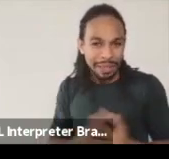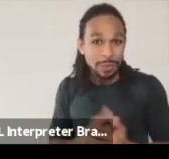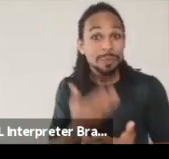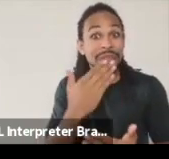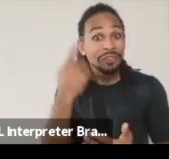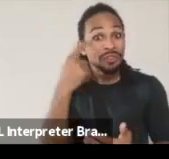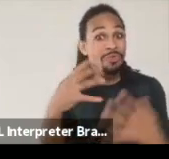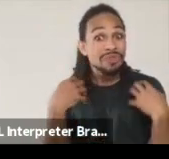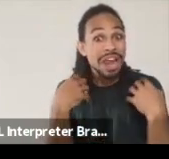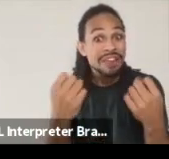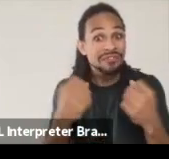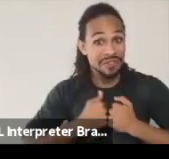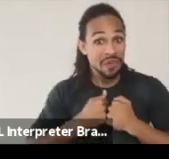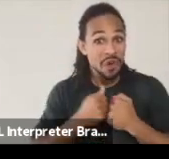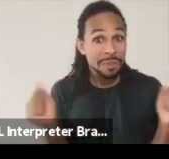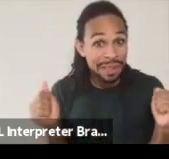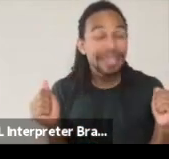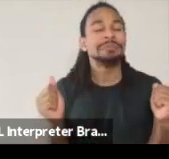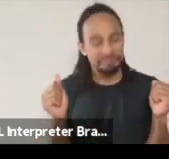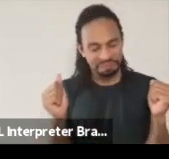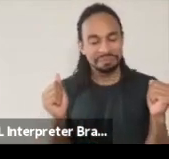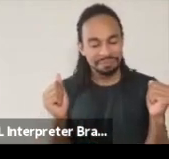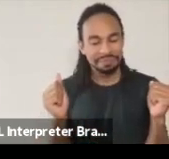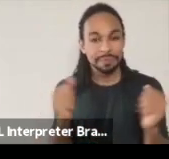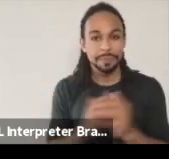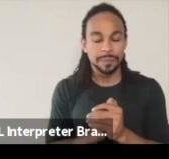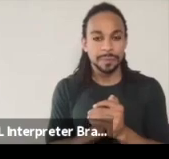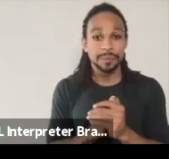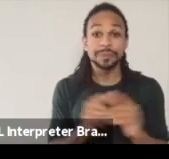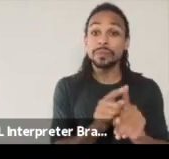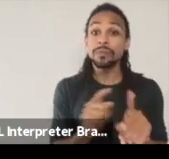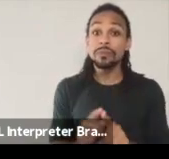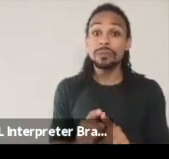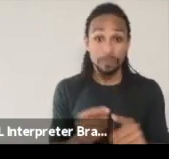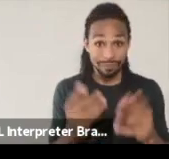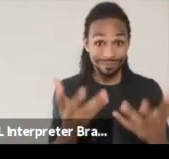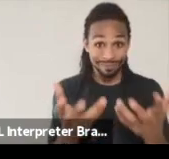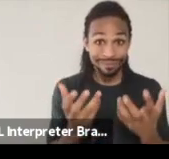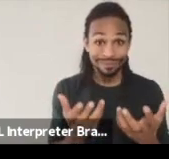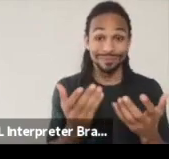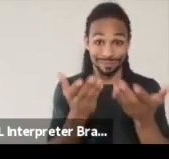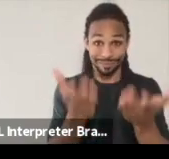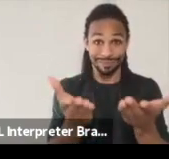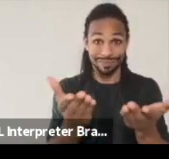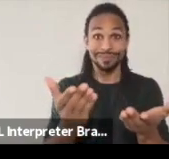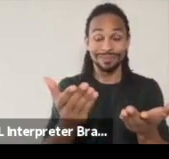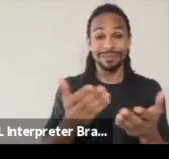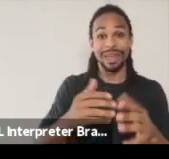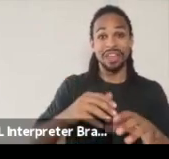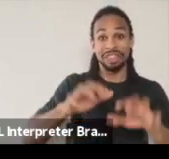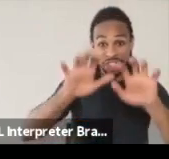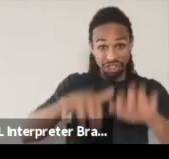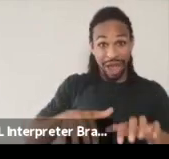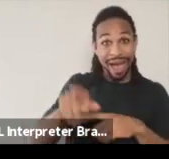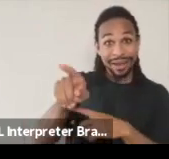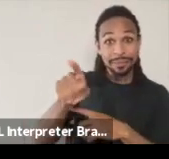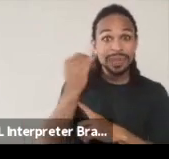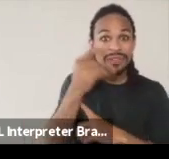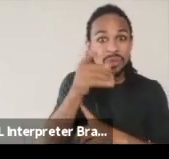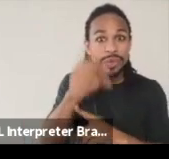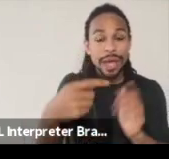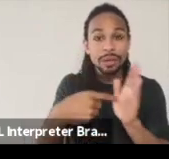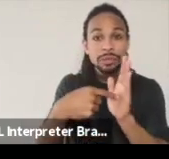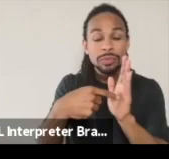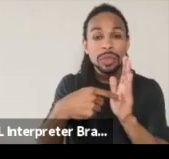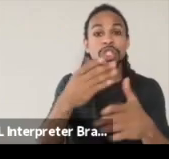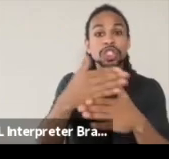and vulnerable in that way. I'm also going to ask in the chat if you could just show if these agreements are okay with